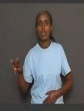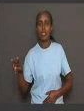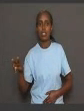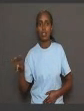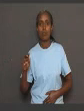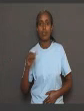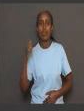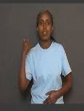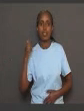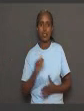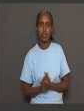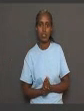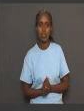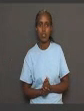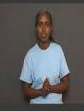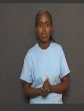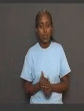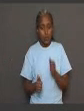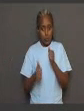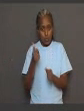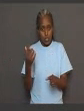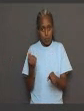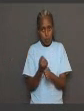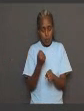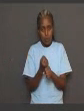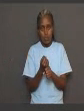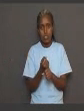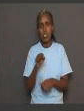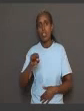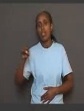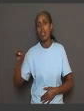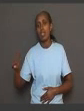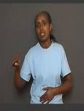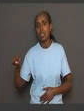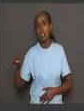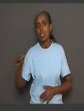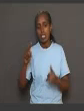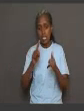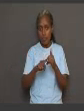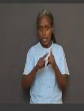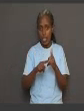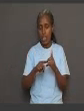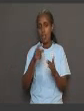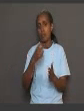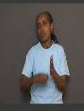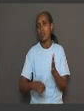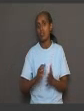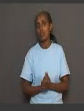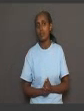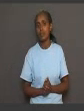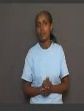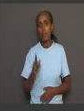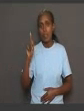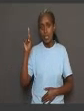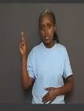by another, which produces a scalar as its final product.